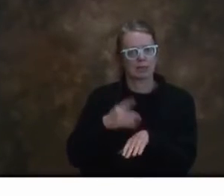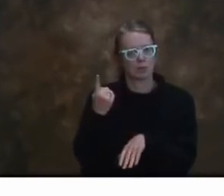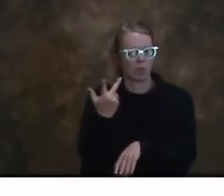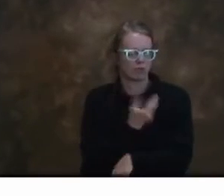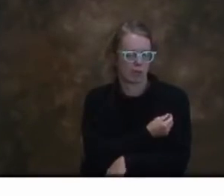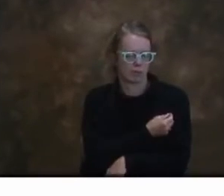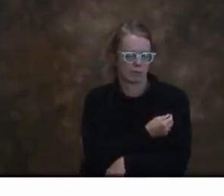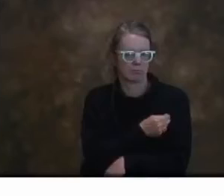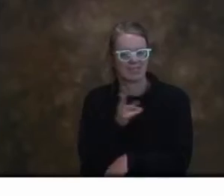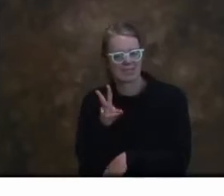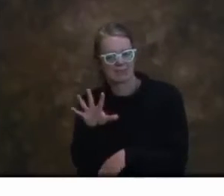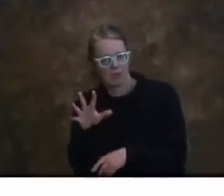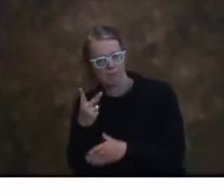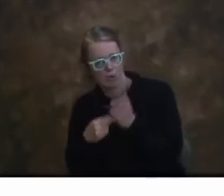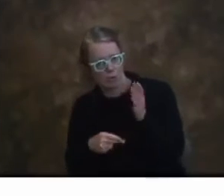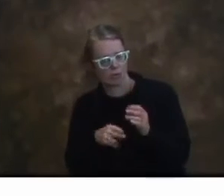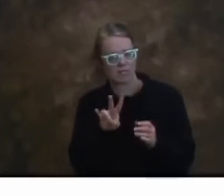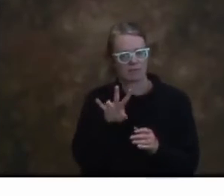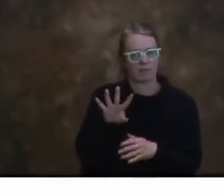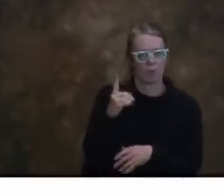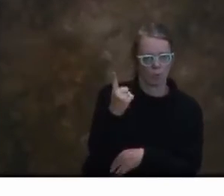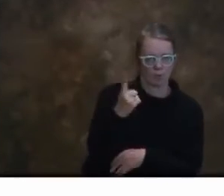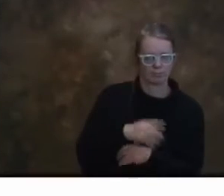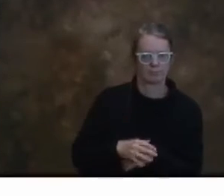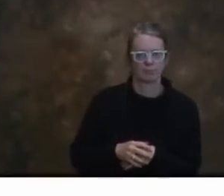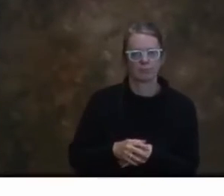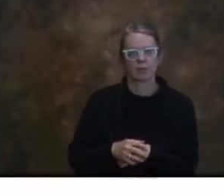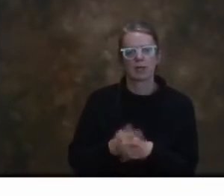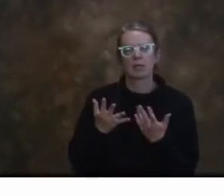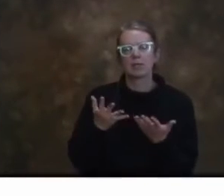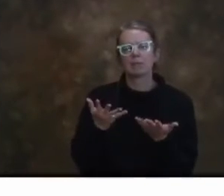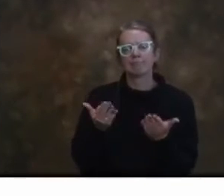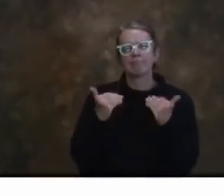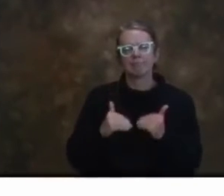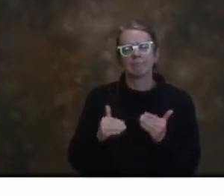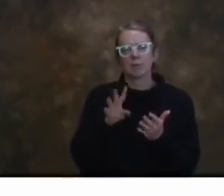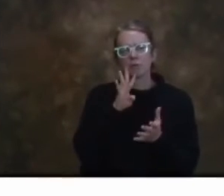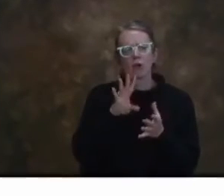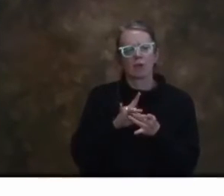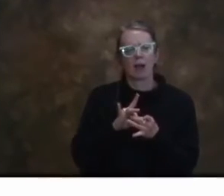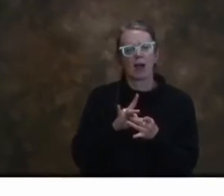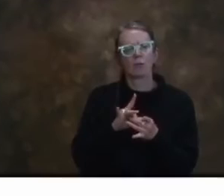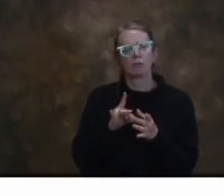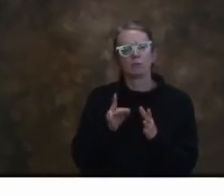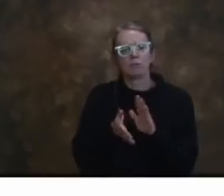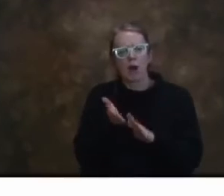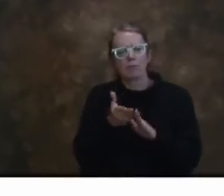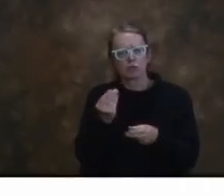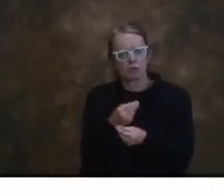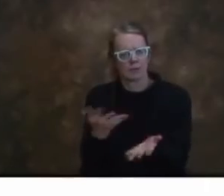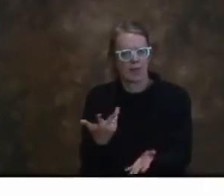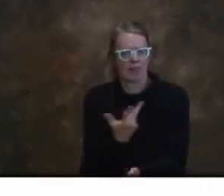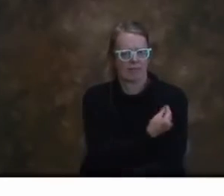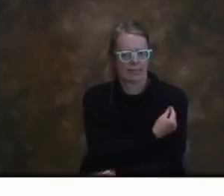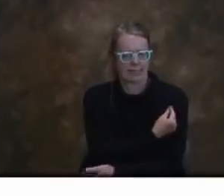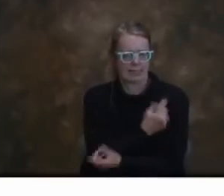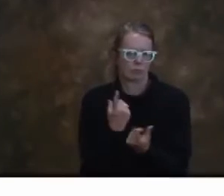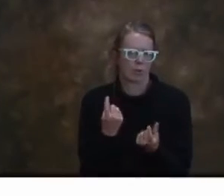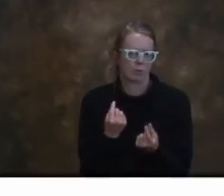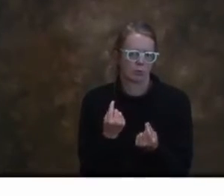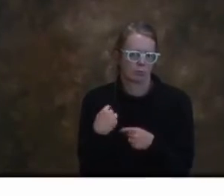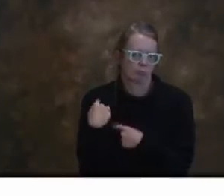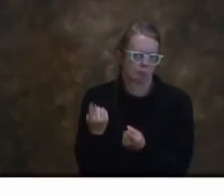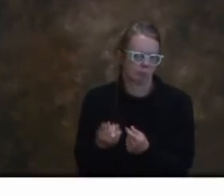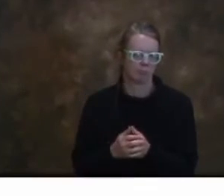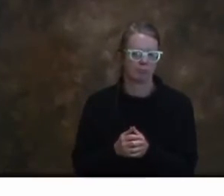So let's move on and talk a little bit about vaccine operations and our current efforts. The last few